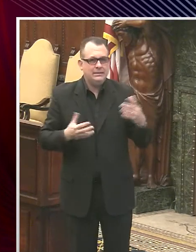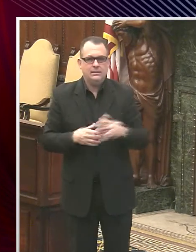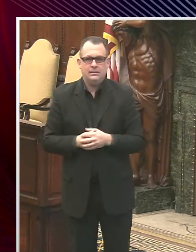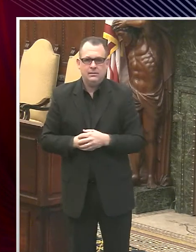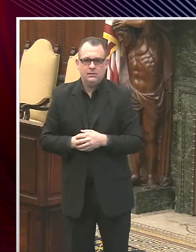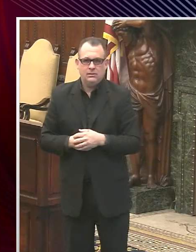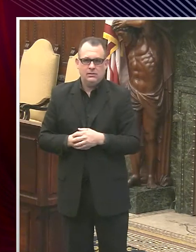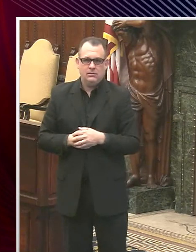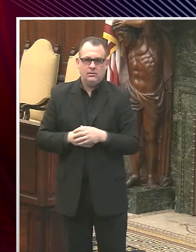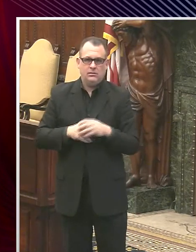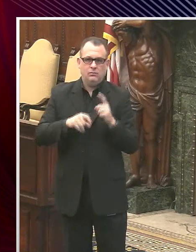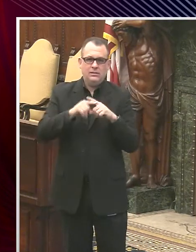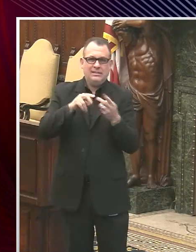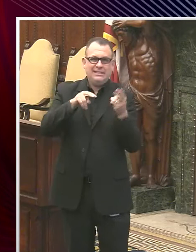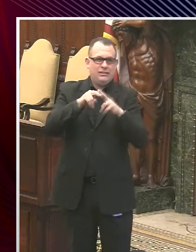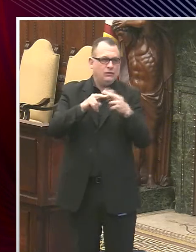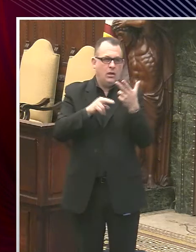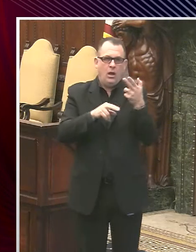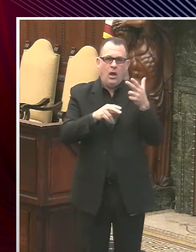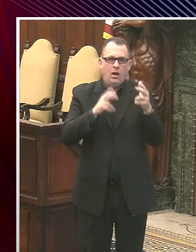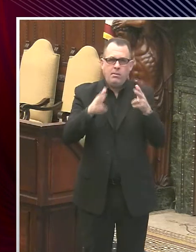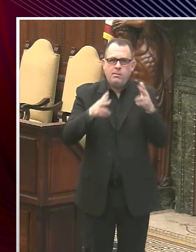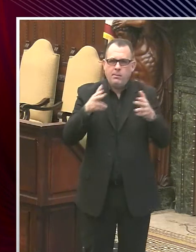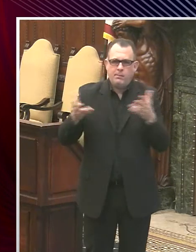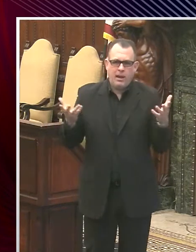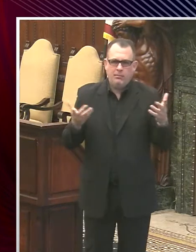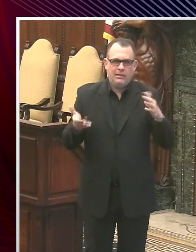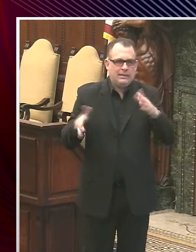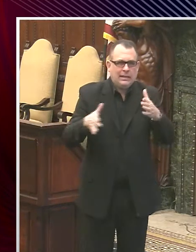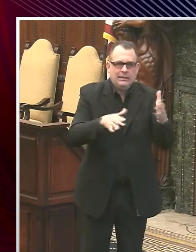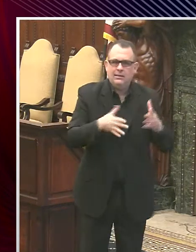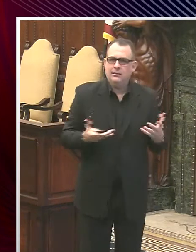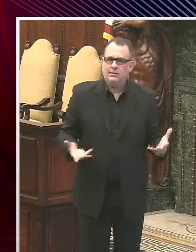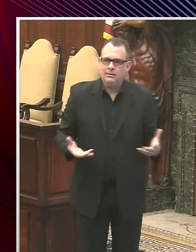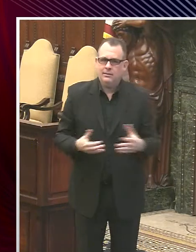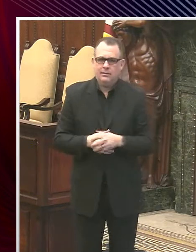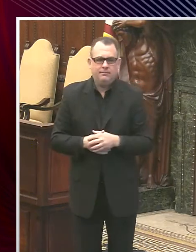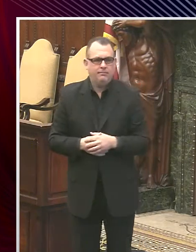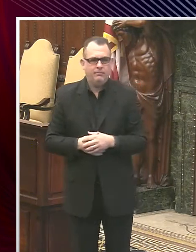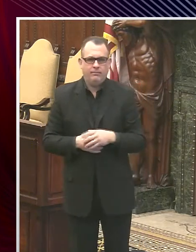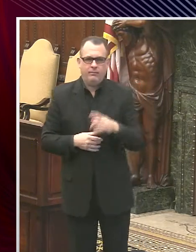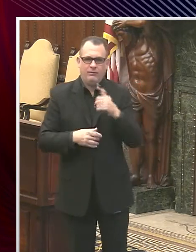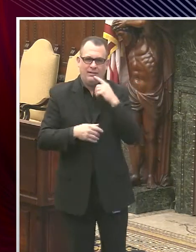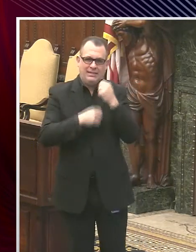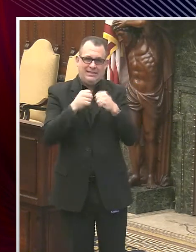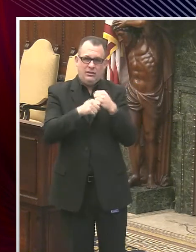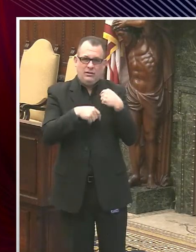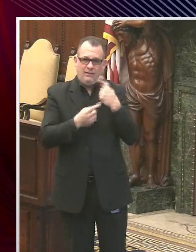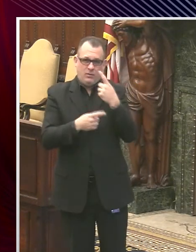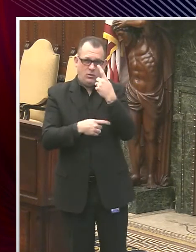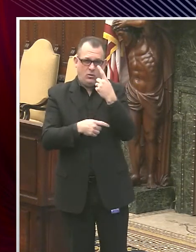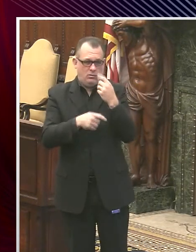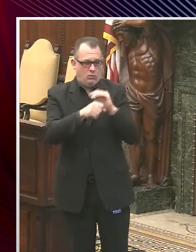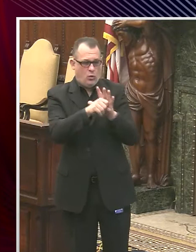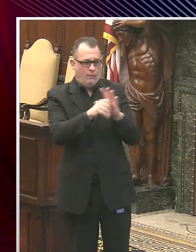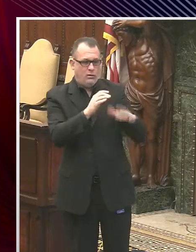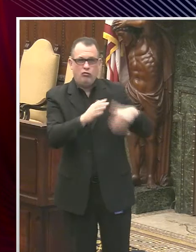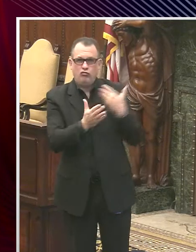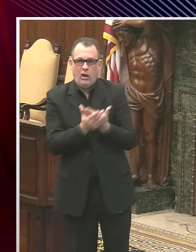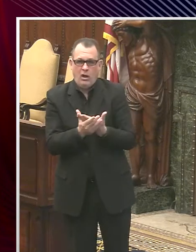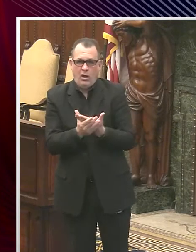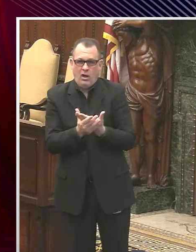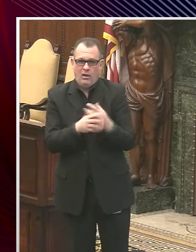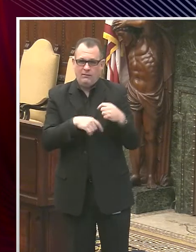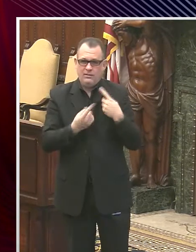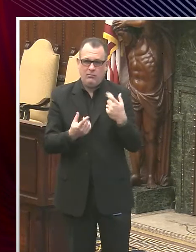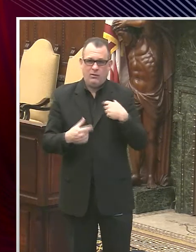violence, the ongoing overdose crisis, and more. In the year since COVID arrived in Philadelphia, we all